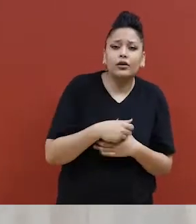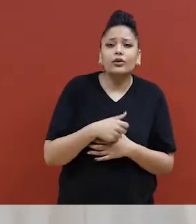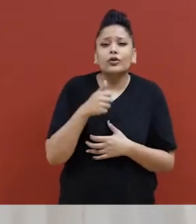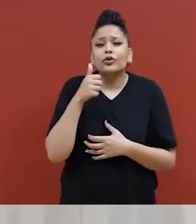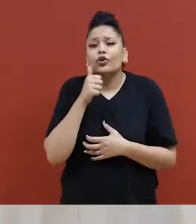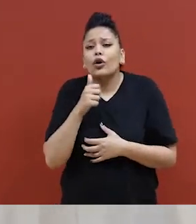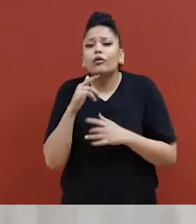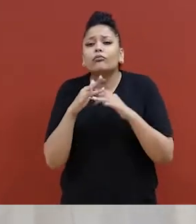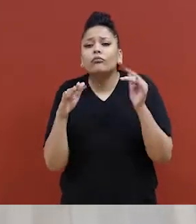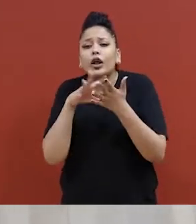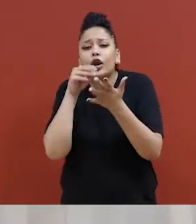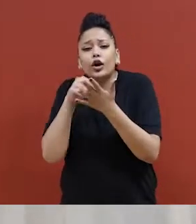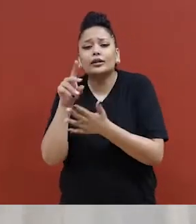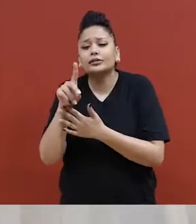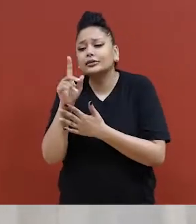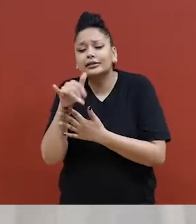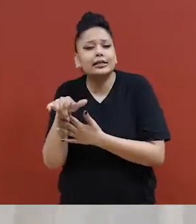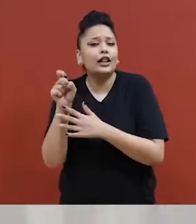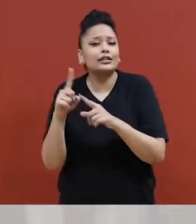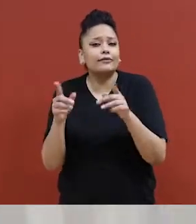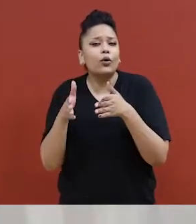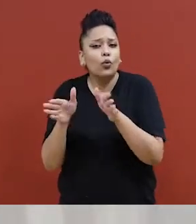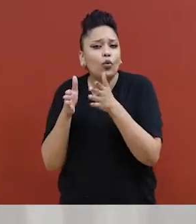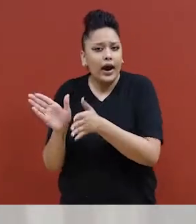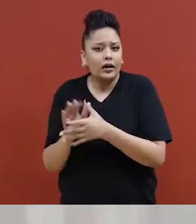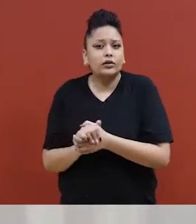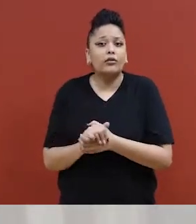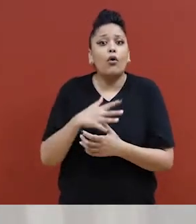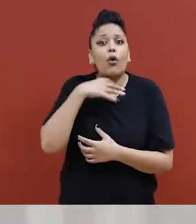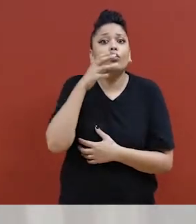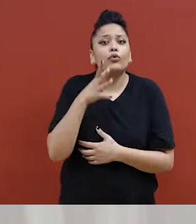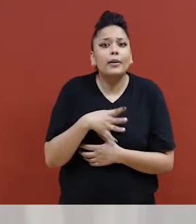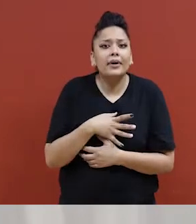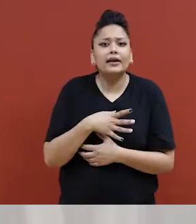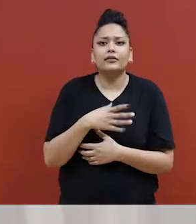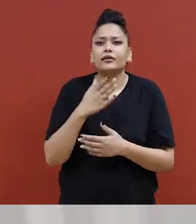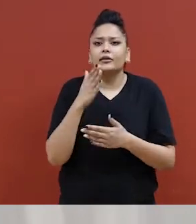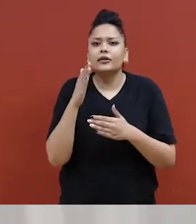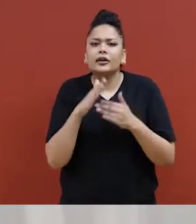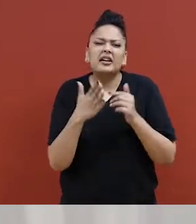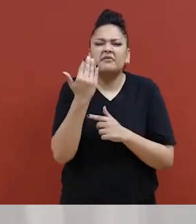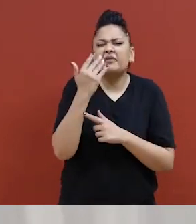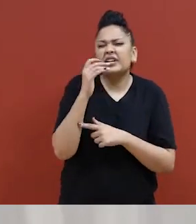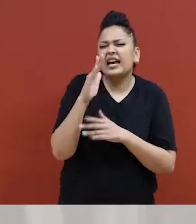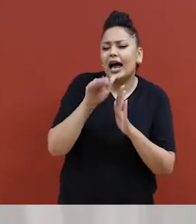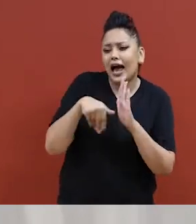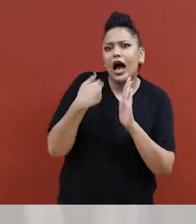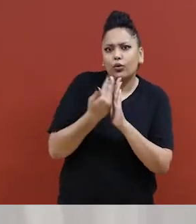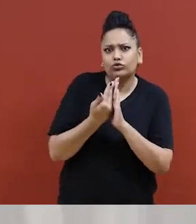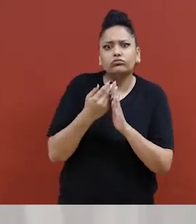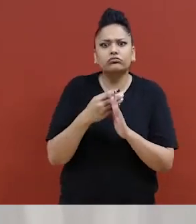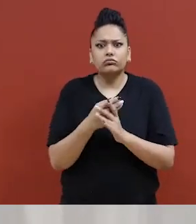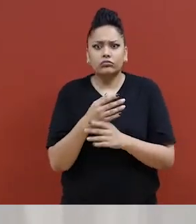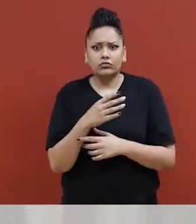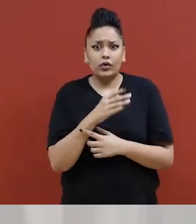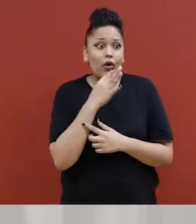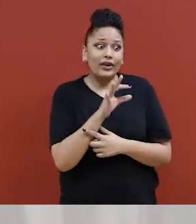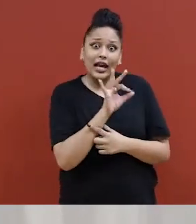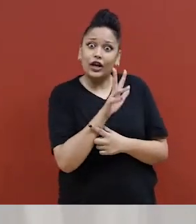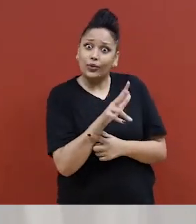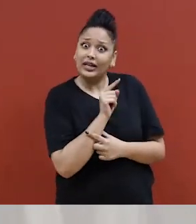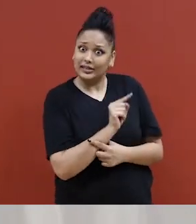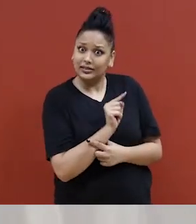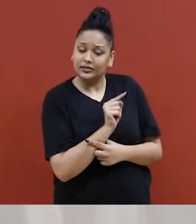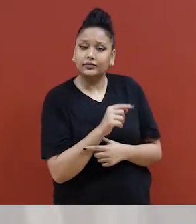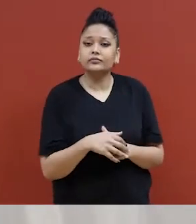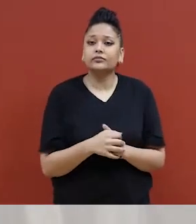have different learning styles and abilities. The eldest woman to complete her 15-hour basic course was